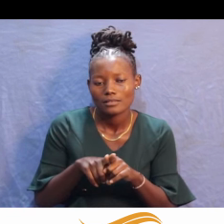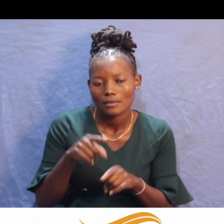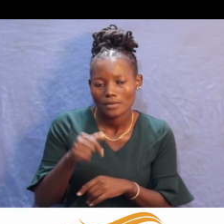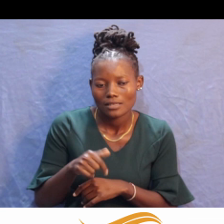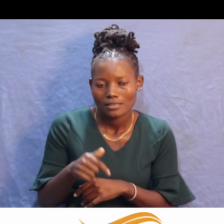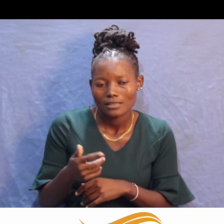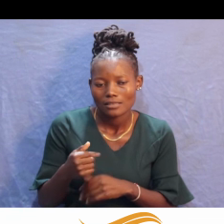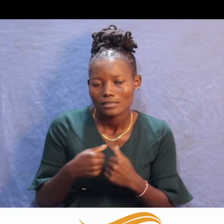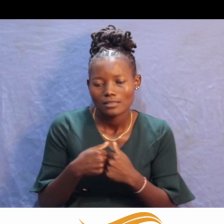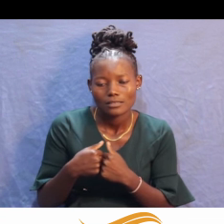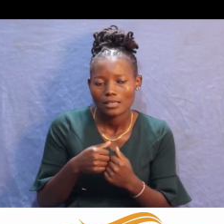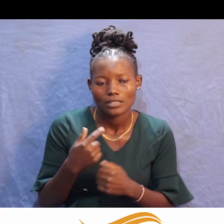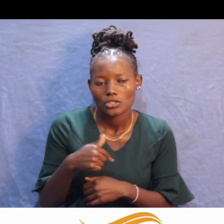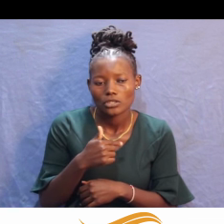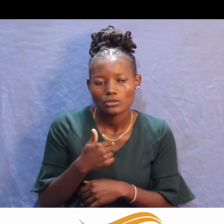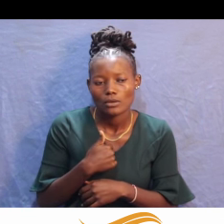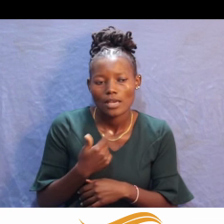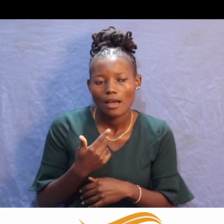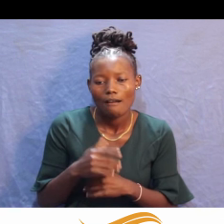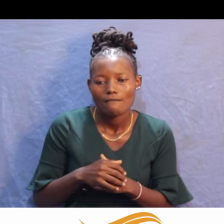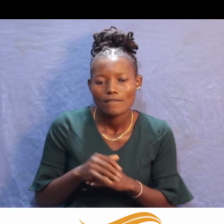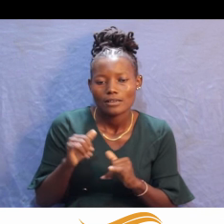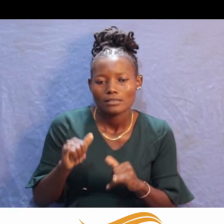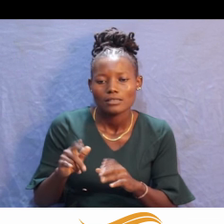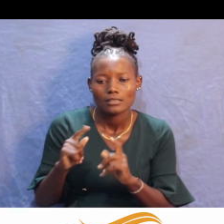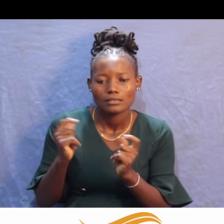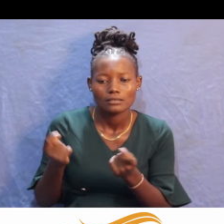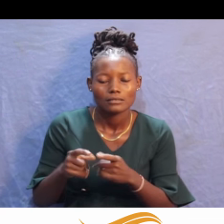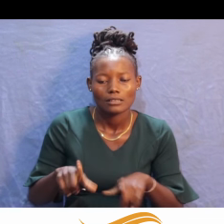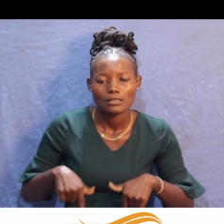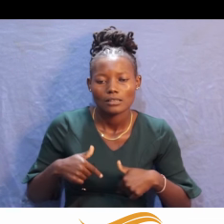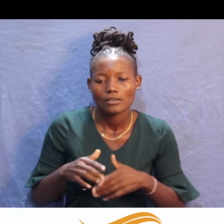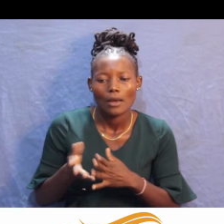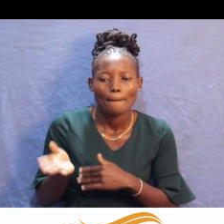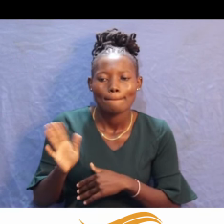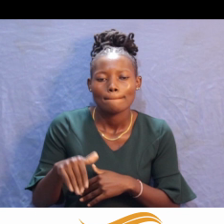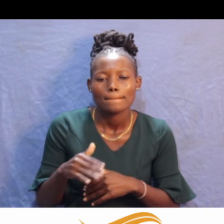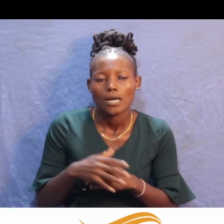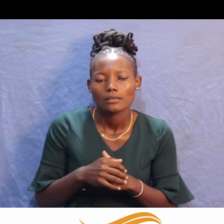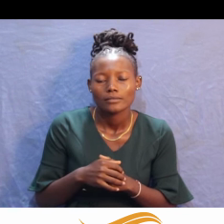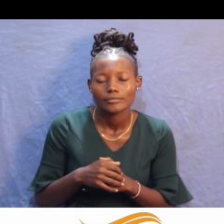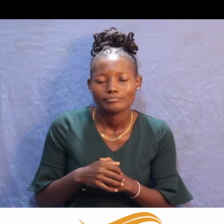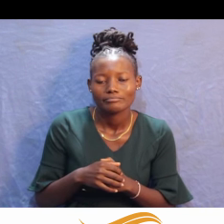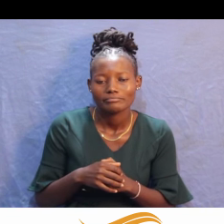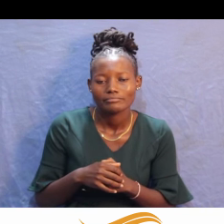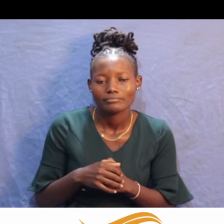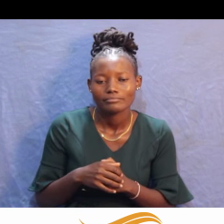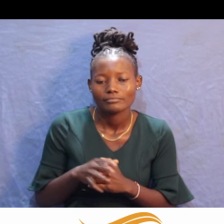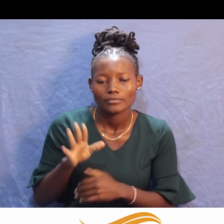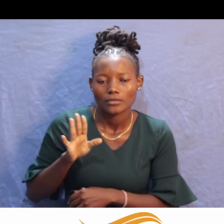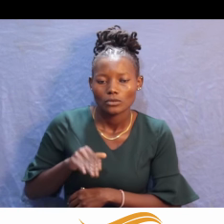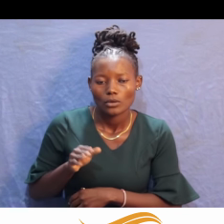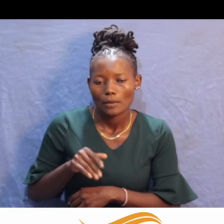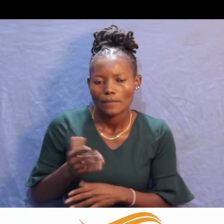facing these barriers to live in a positive lifestyle. And they bring this back to the athletic kid. They're going to live in a house